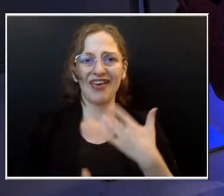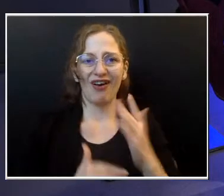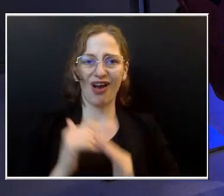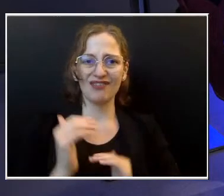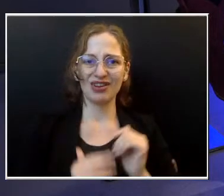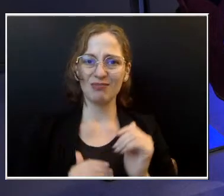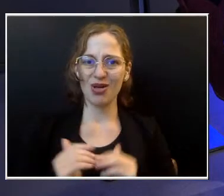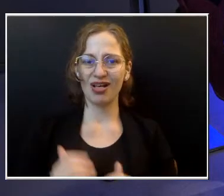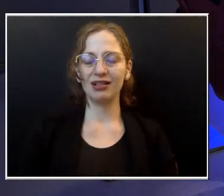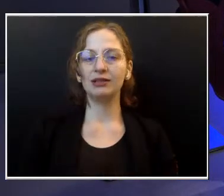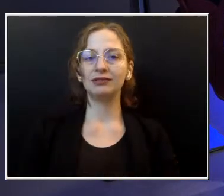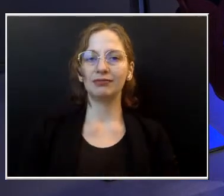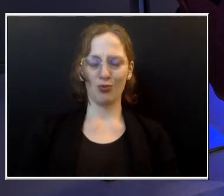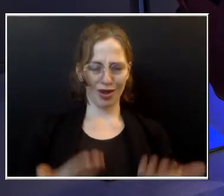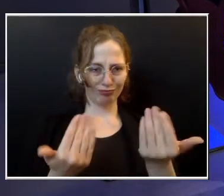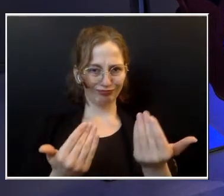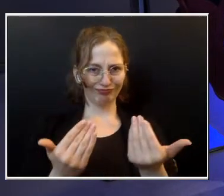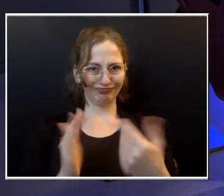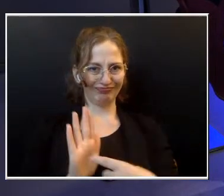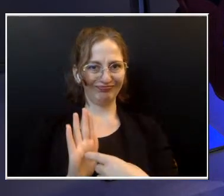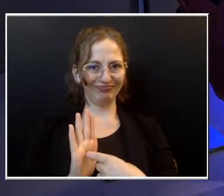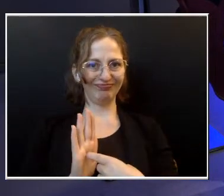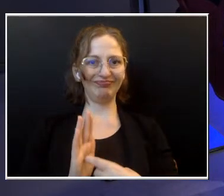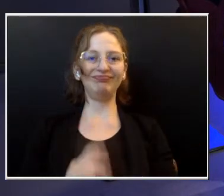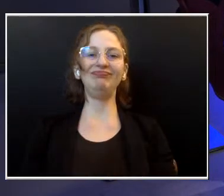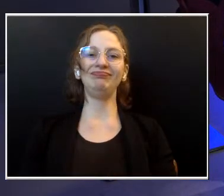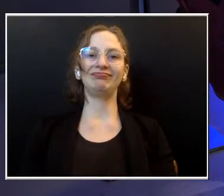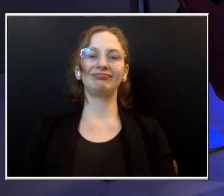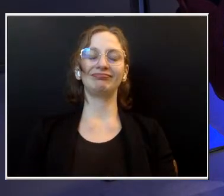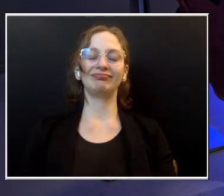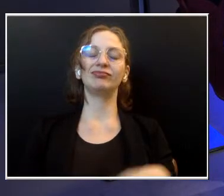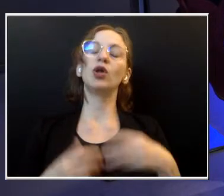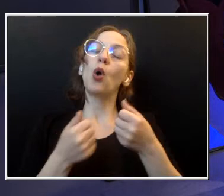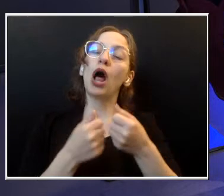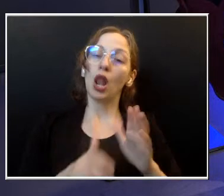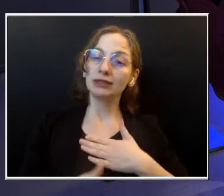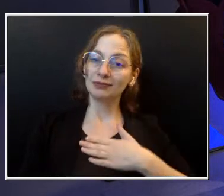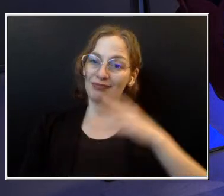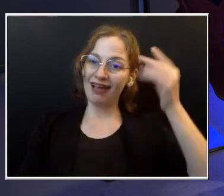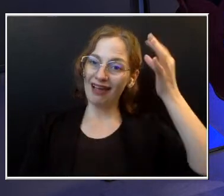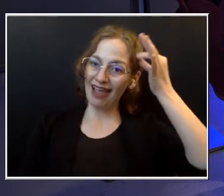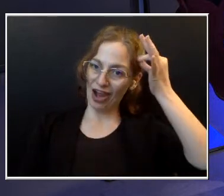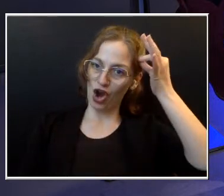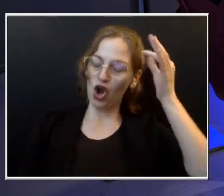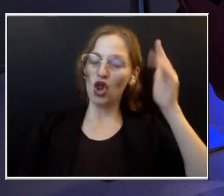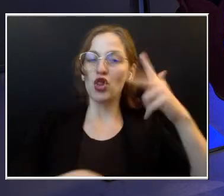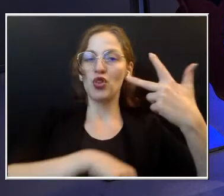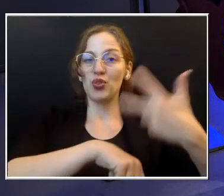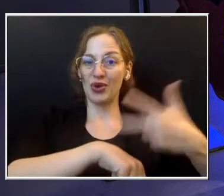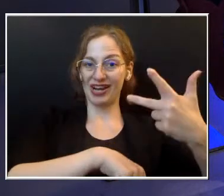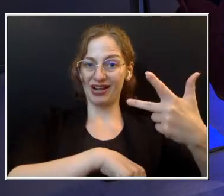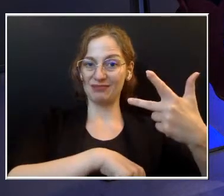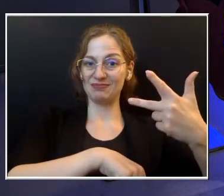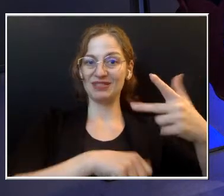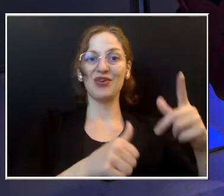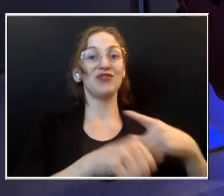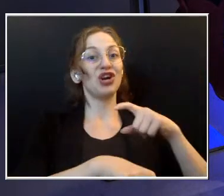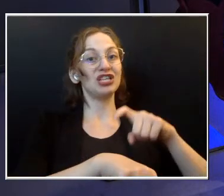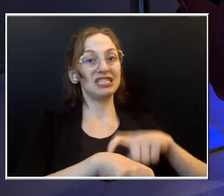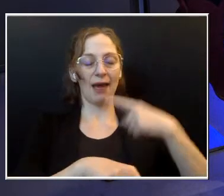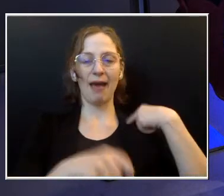wigs. So I lost my cancer 3 times, and I mean my hair 3 times. And the first time I had long blonde hair, and I kind of